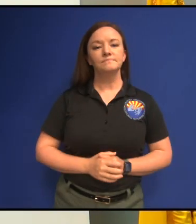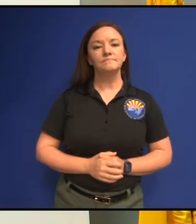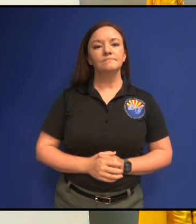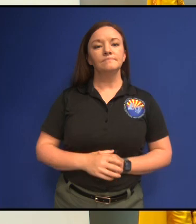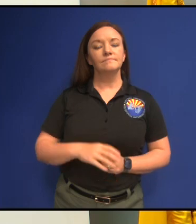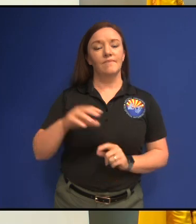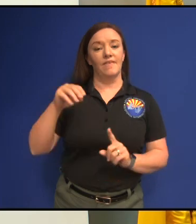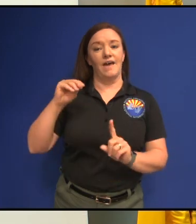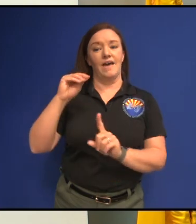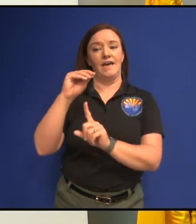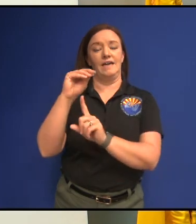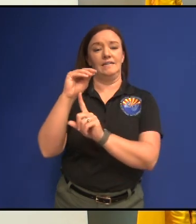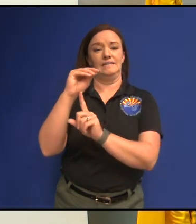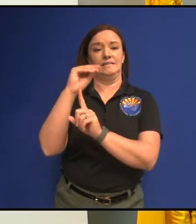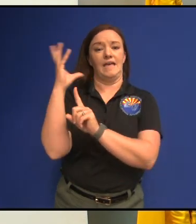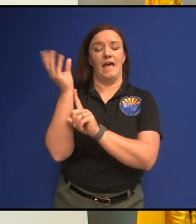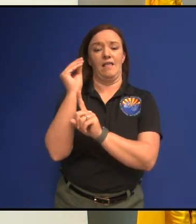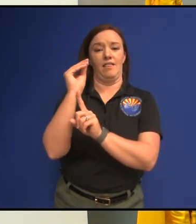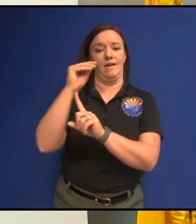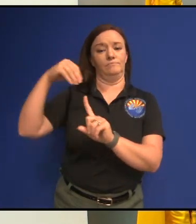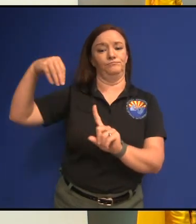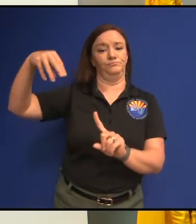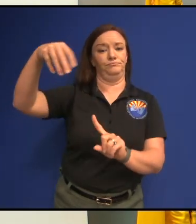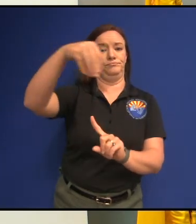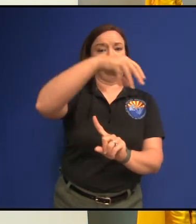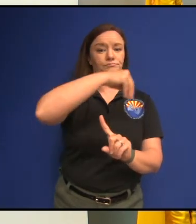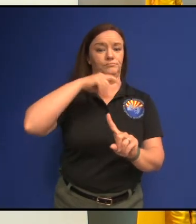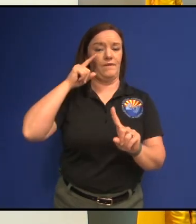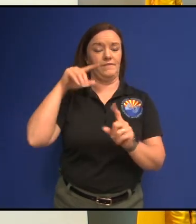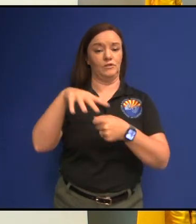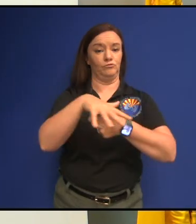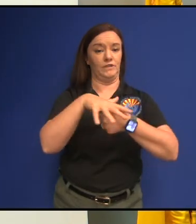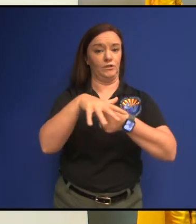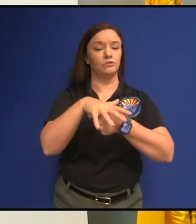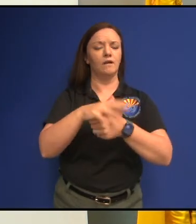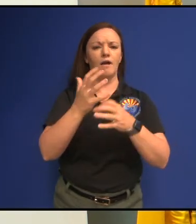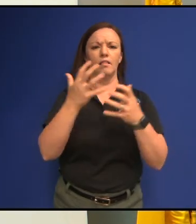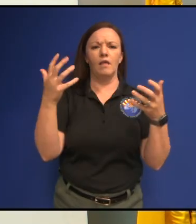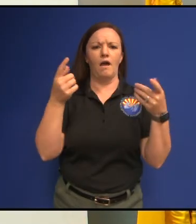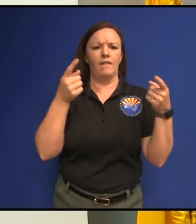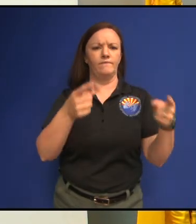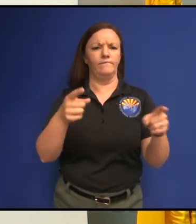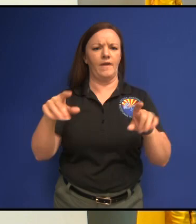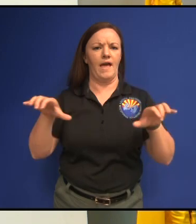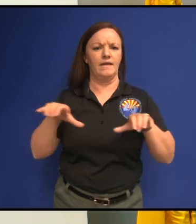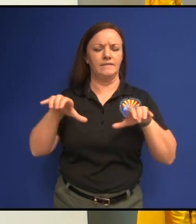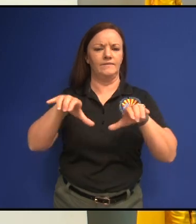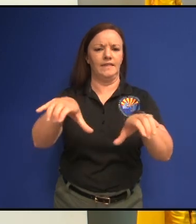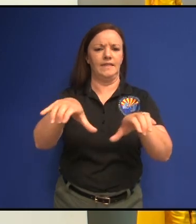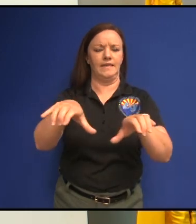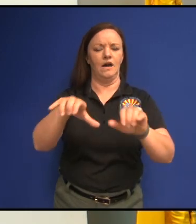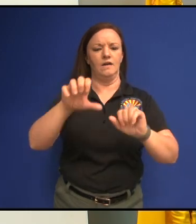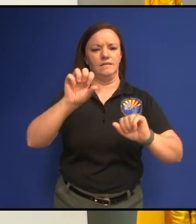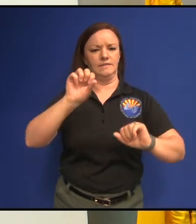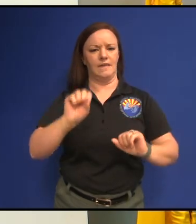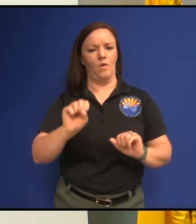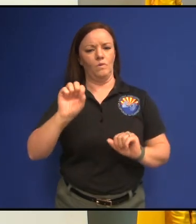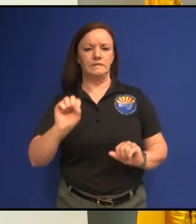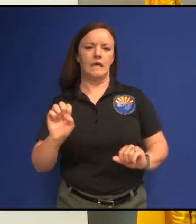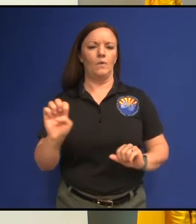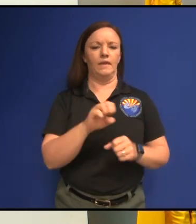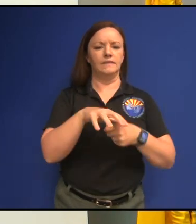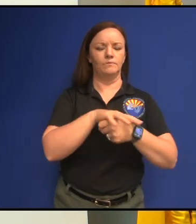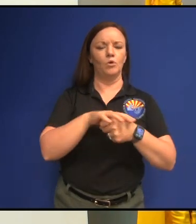we'll notice quite a bit of activity once again over the southern and eastern portions of the southern plains. We see this